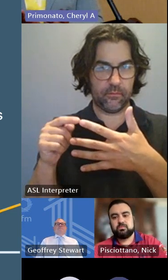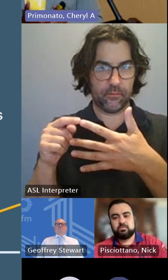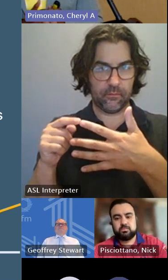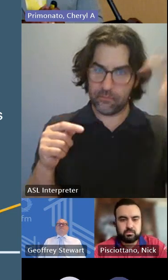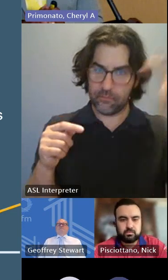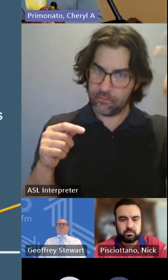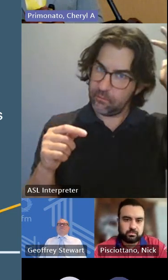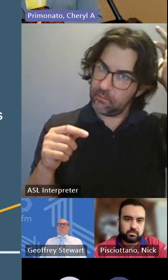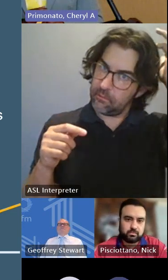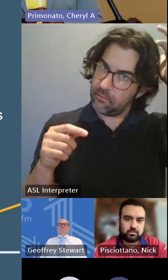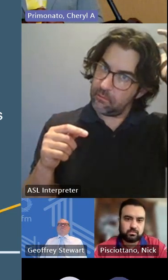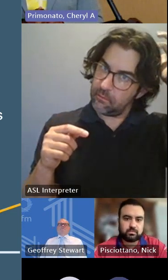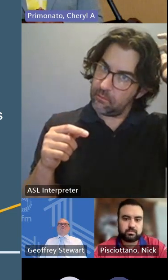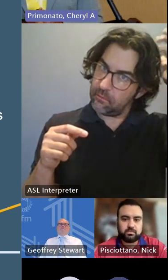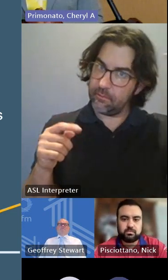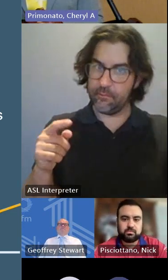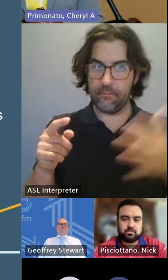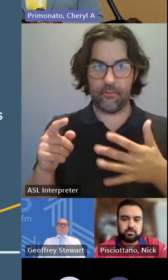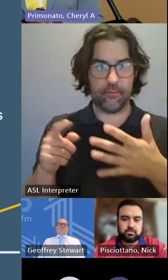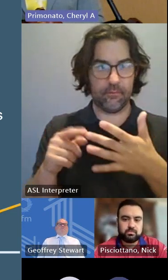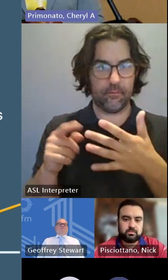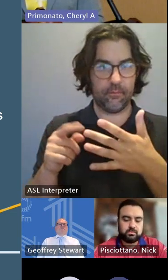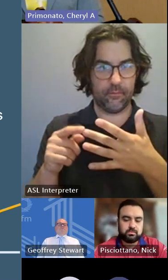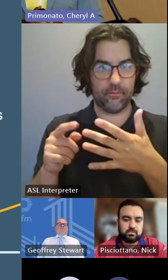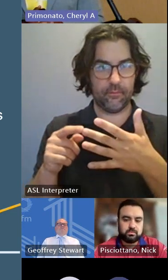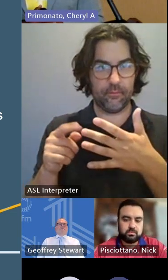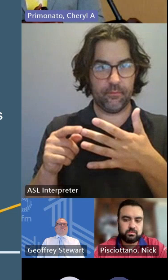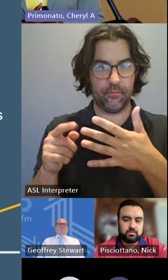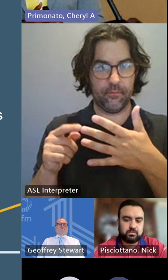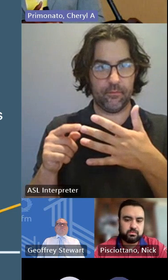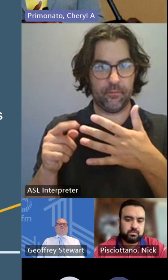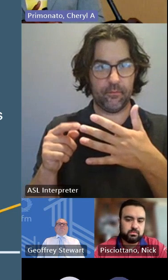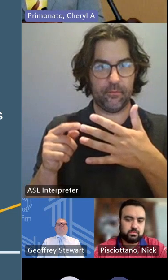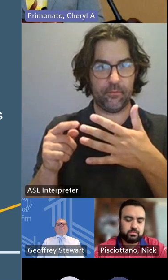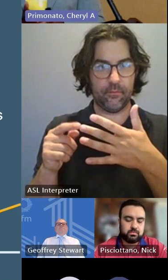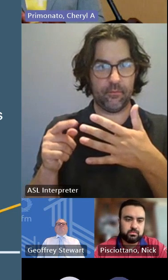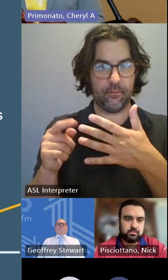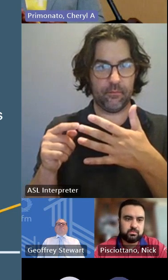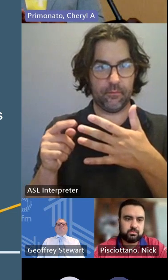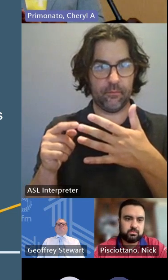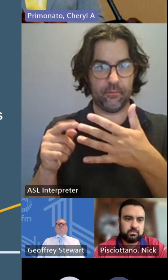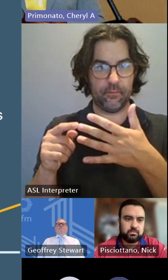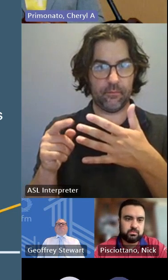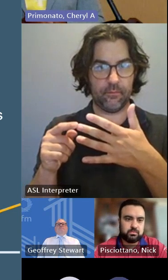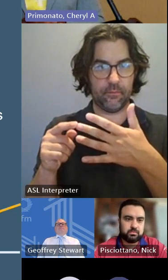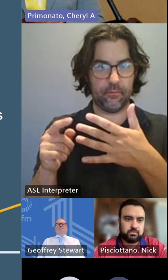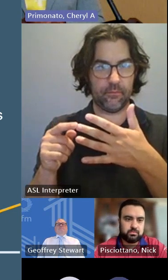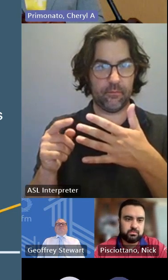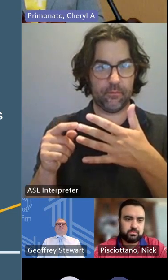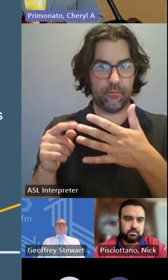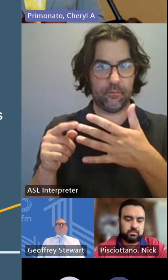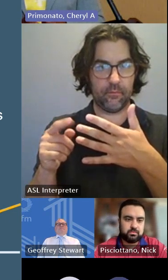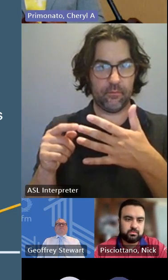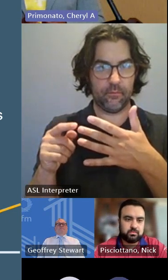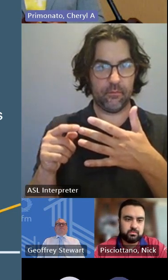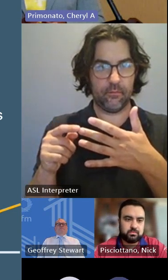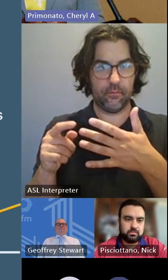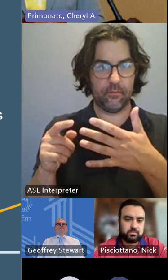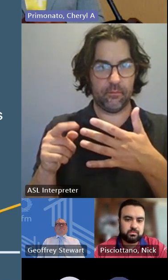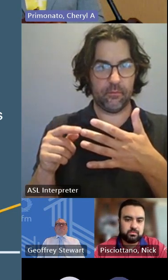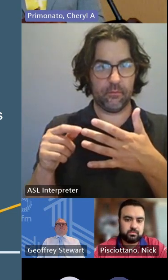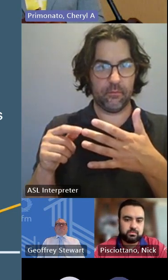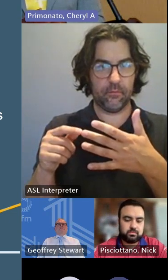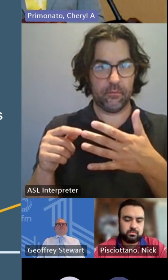a 35-year payback period. The resolution will permit PRT to submit a TIFIA letter of interest and any other